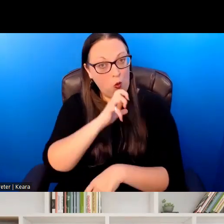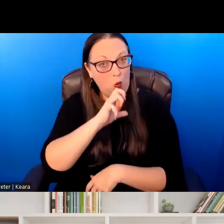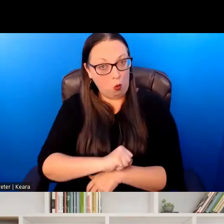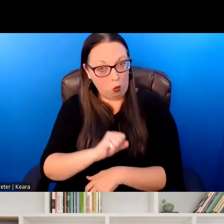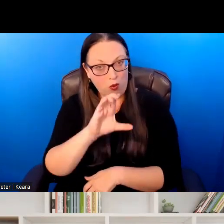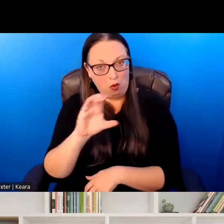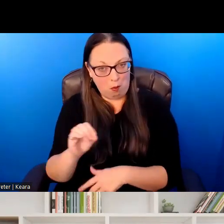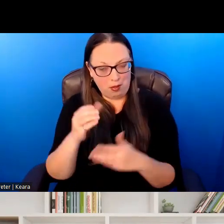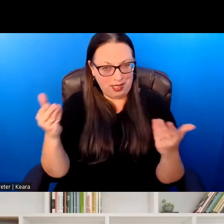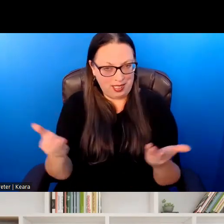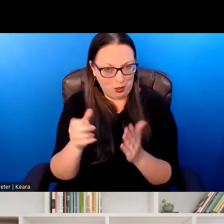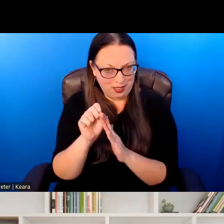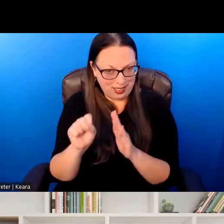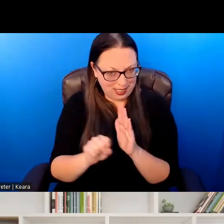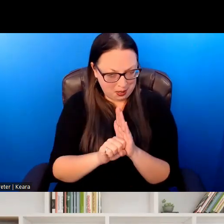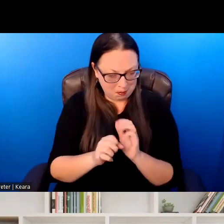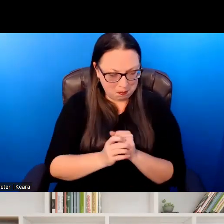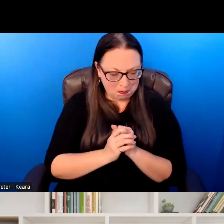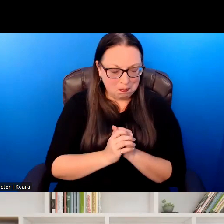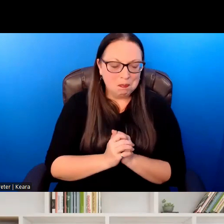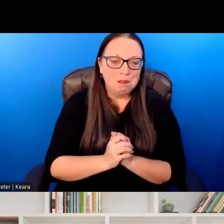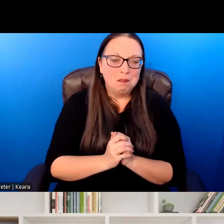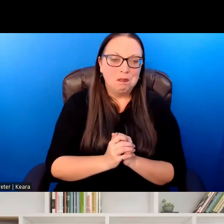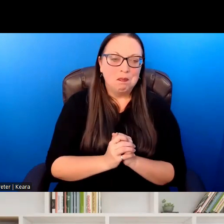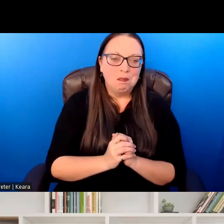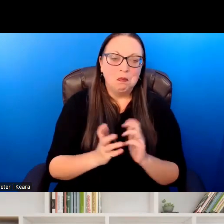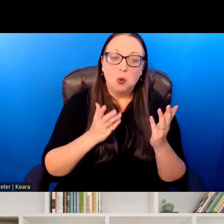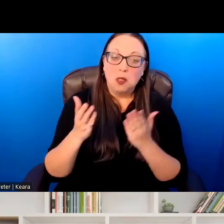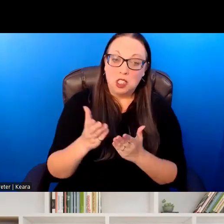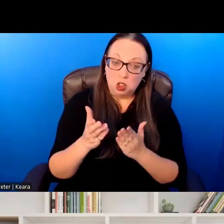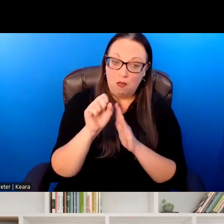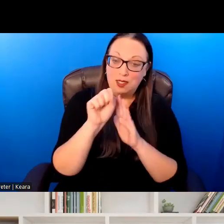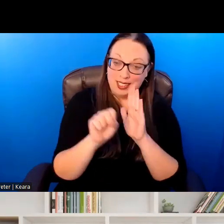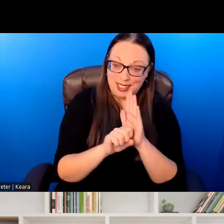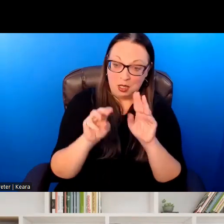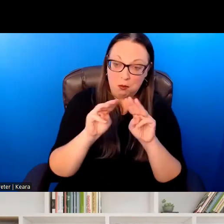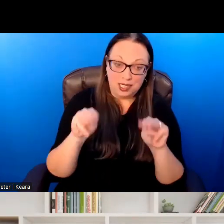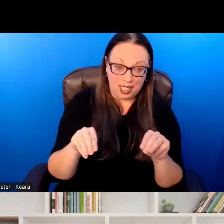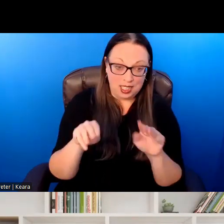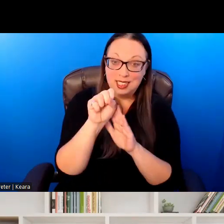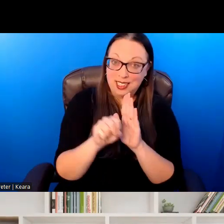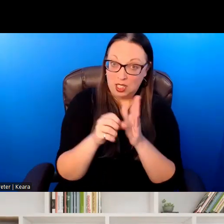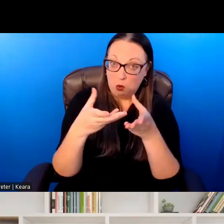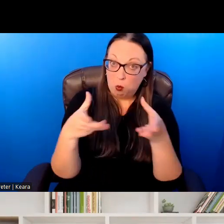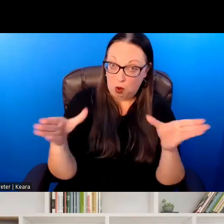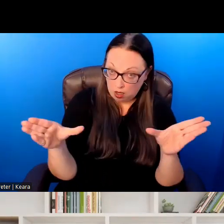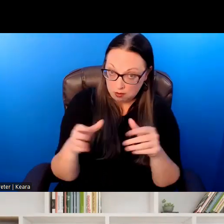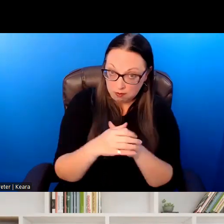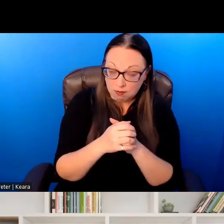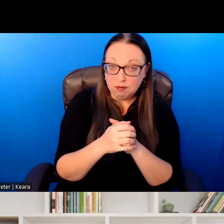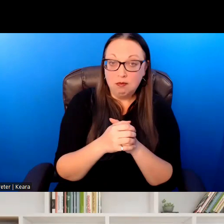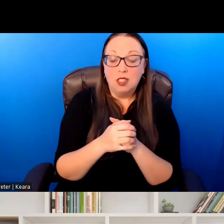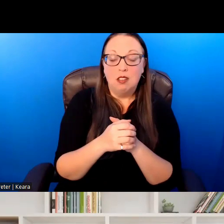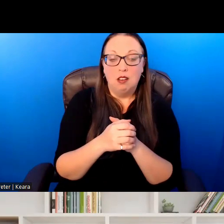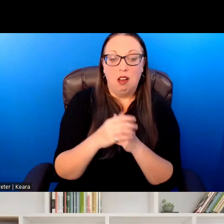here in Montana. We serve the state of Montana statewide, serving adults